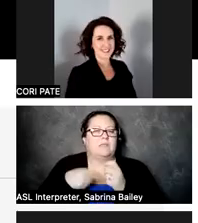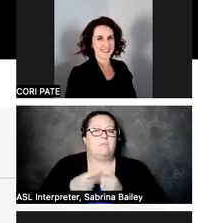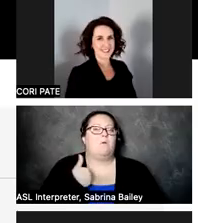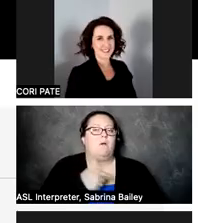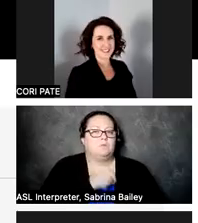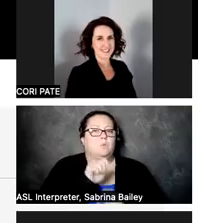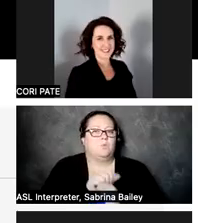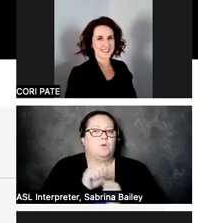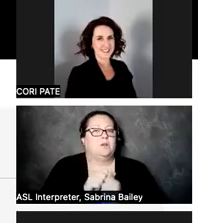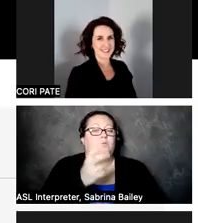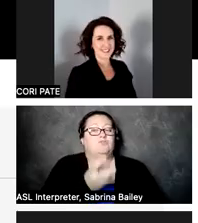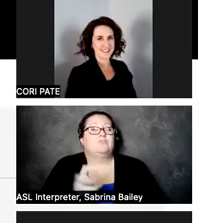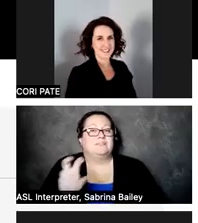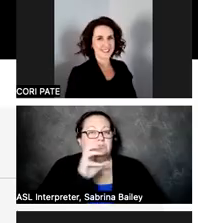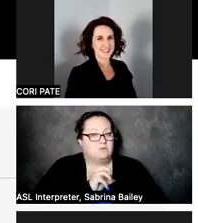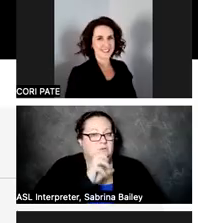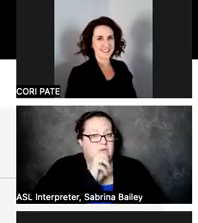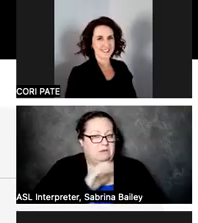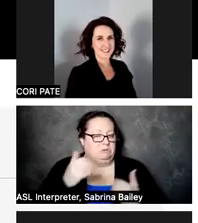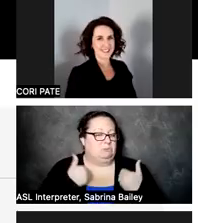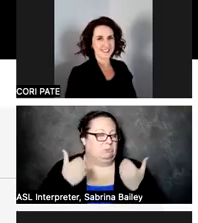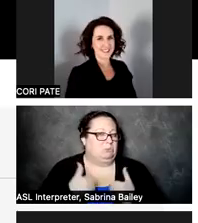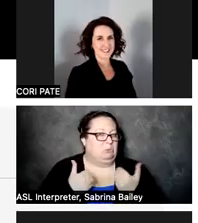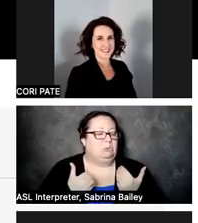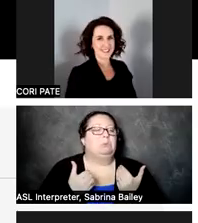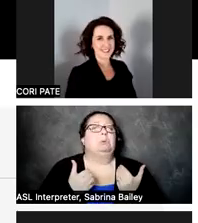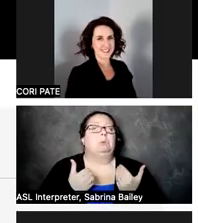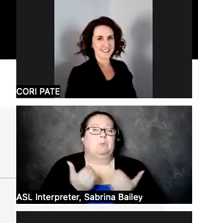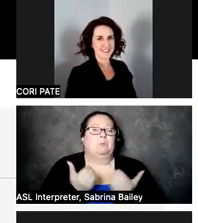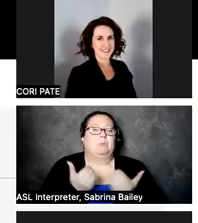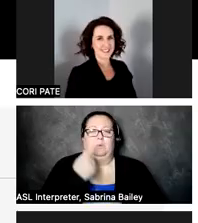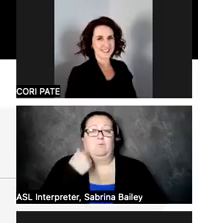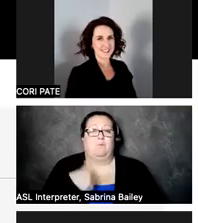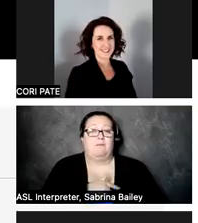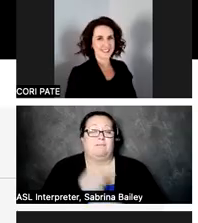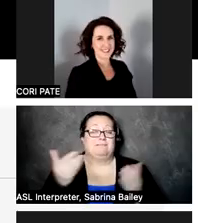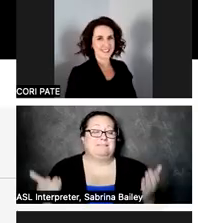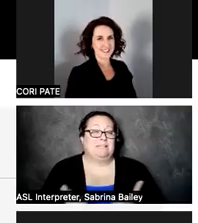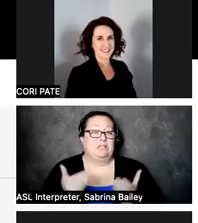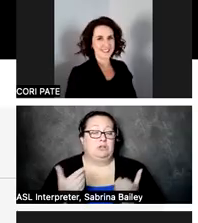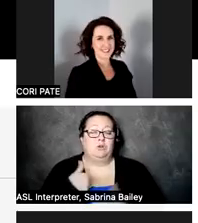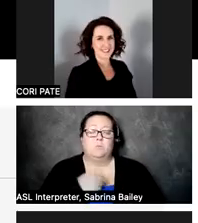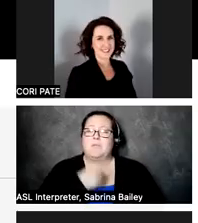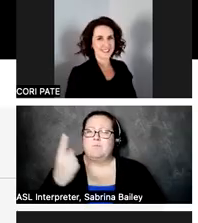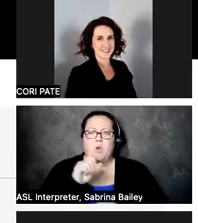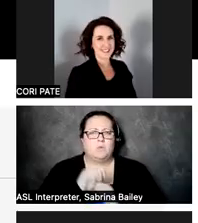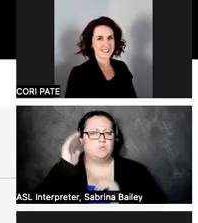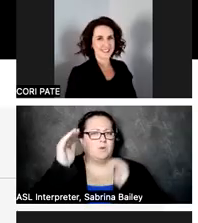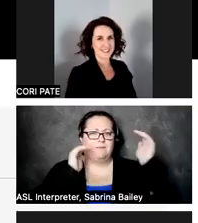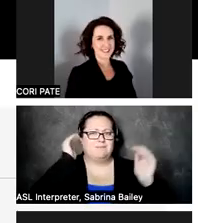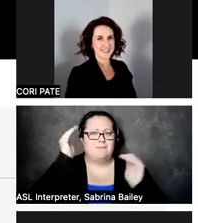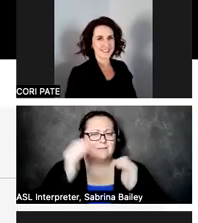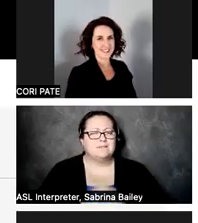with transitional youth. That is kind of new for us here. We've always worked with adults. And